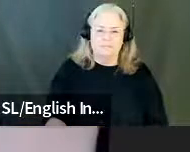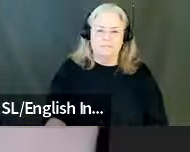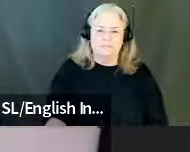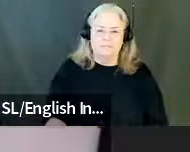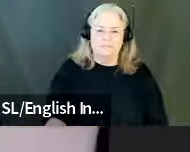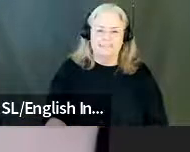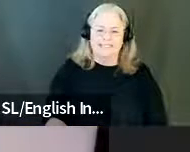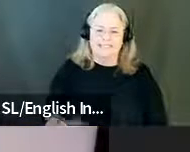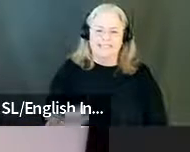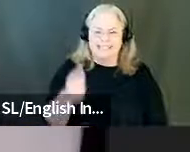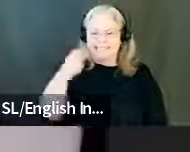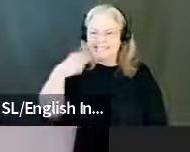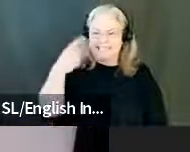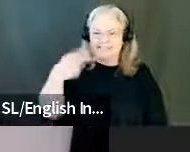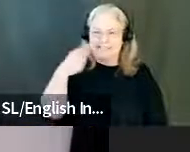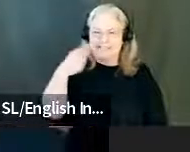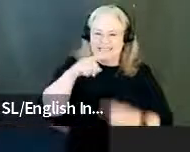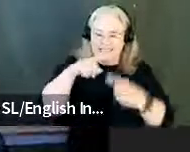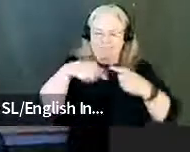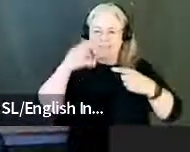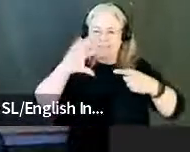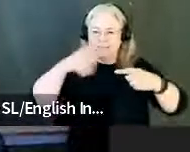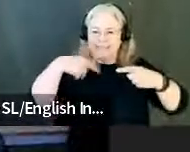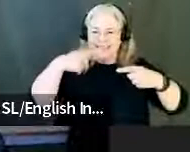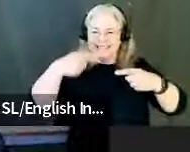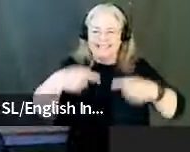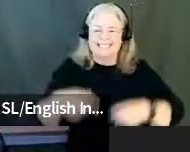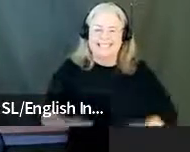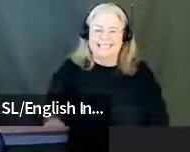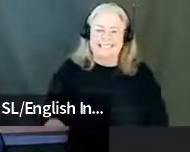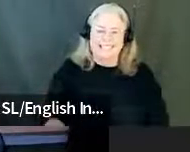So he spins this around. So